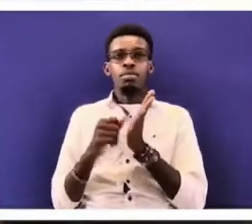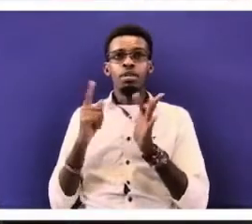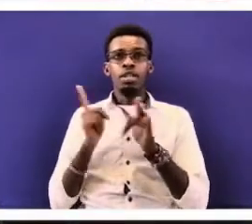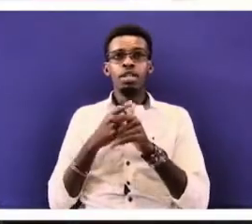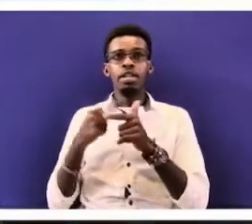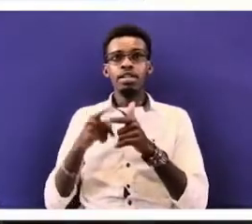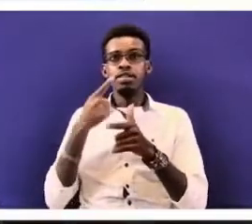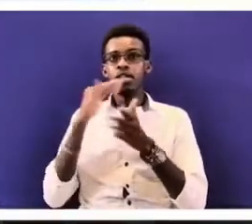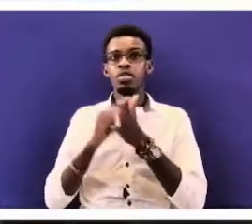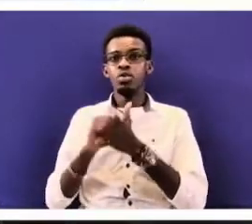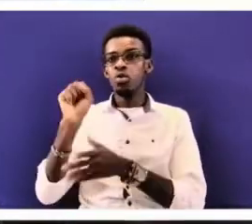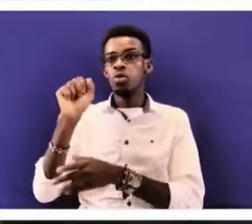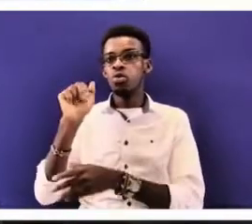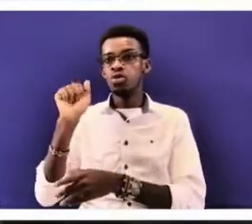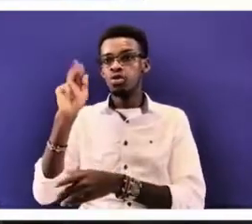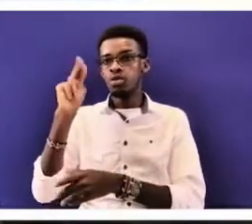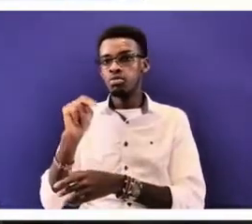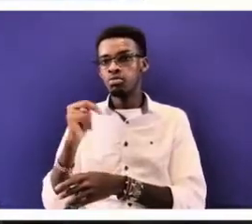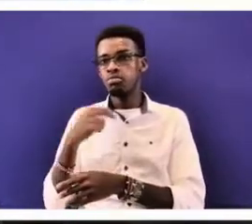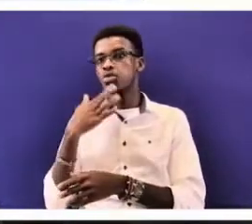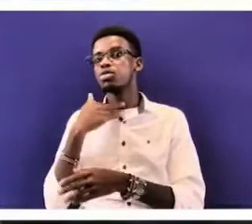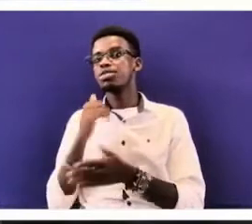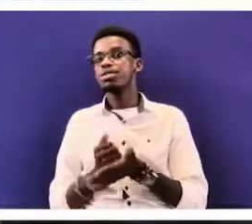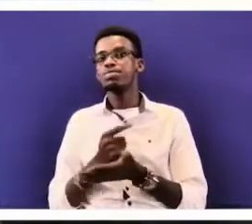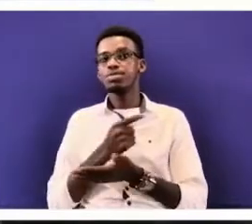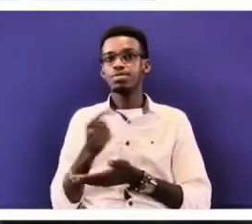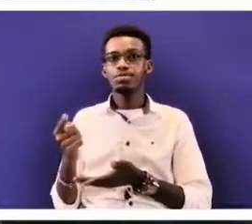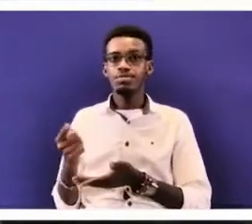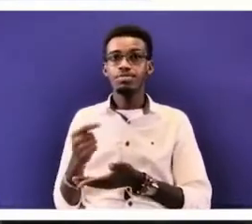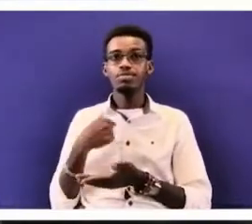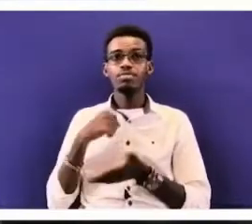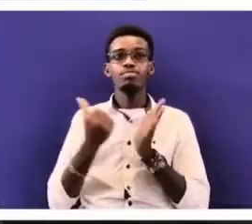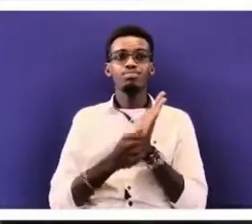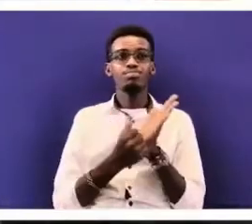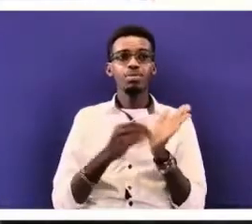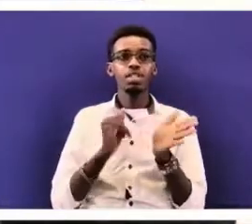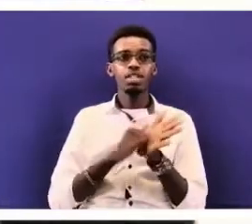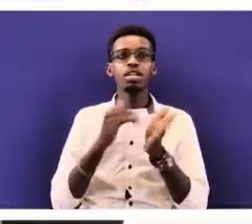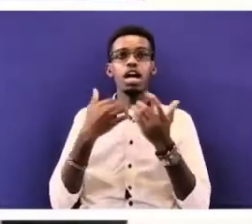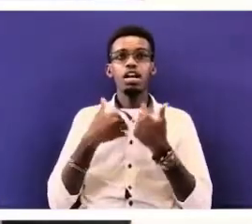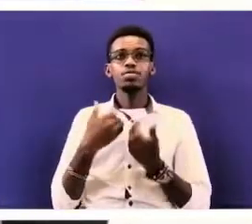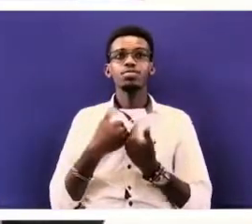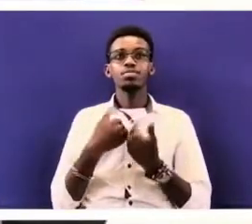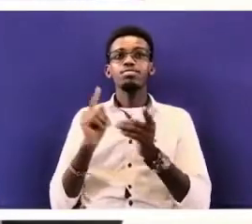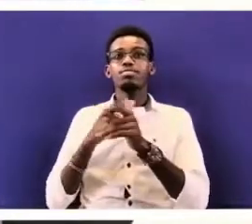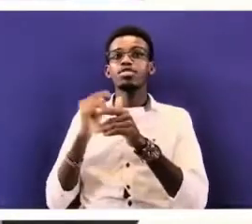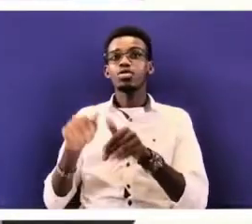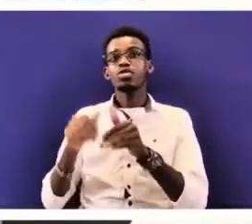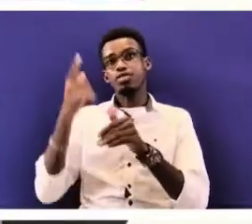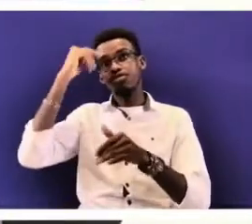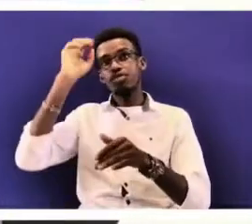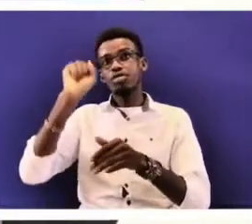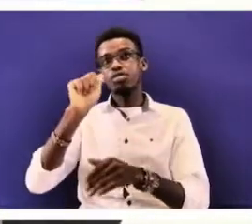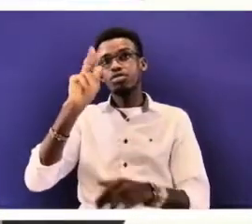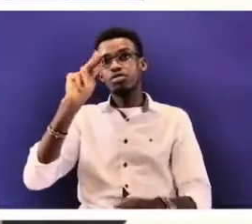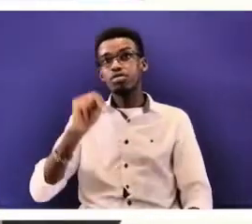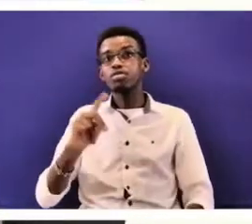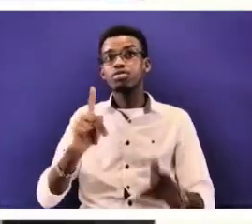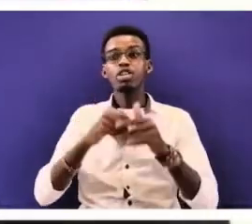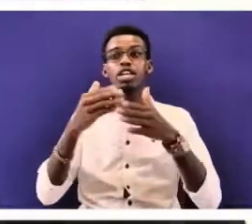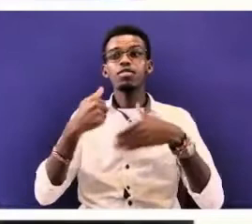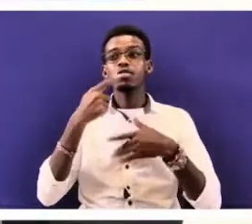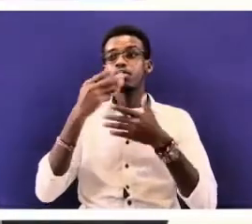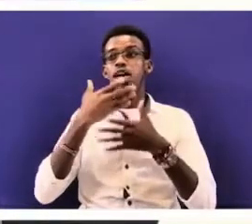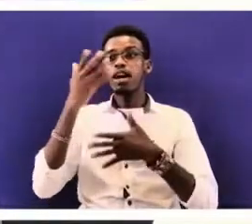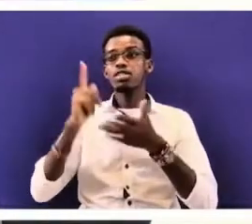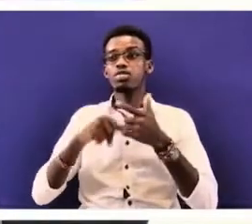say, Susan, I need your help. This is the problem that I'm having, and wait for Susan to give me the answers